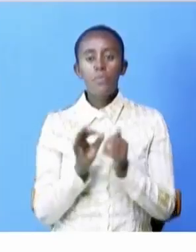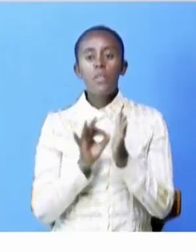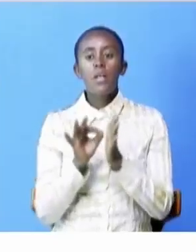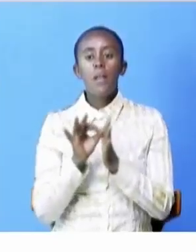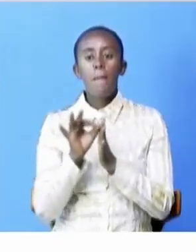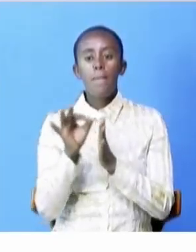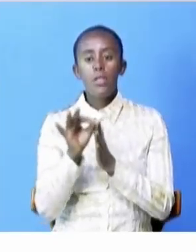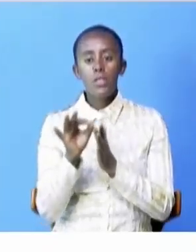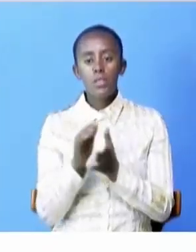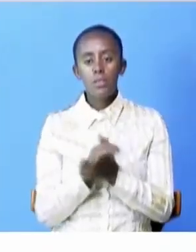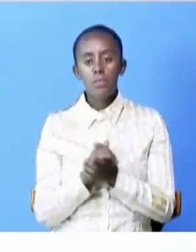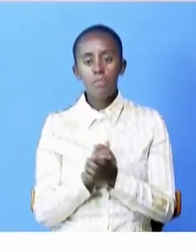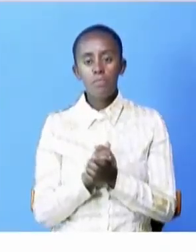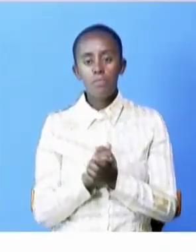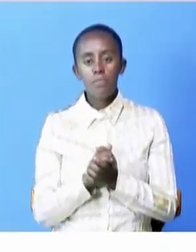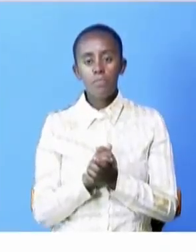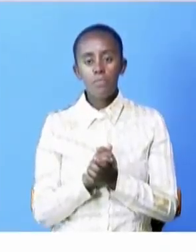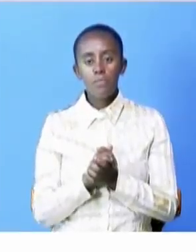numbers